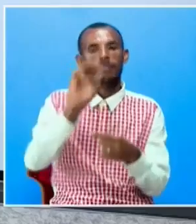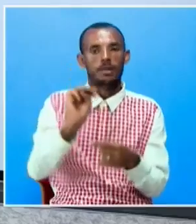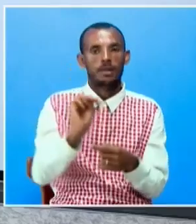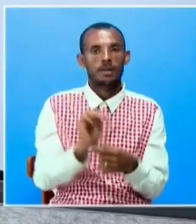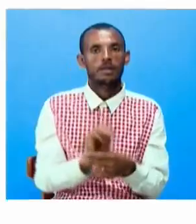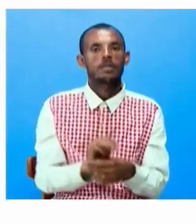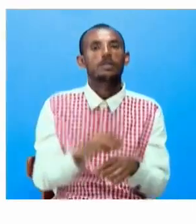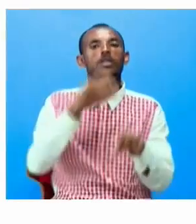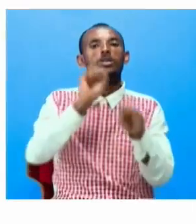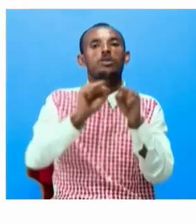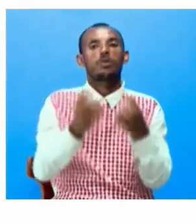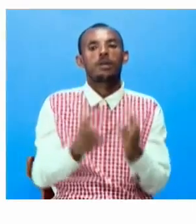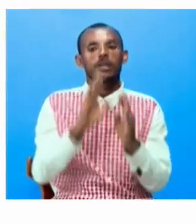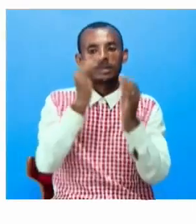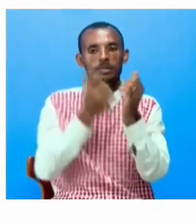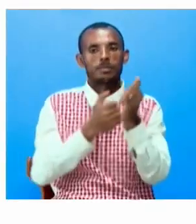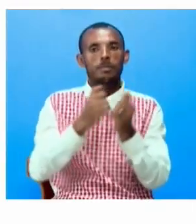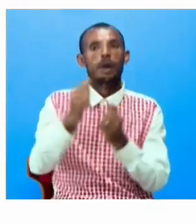So let's proceed.